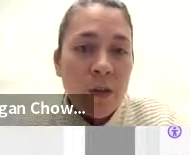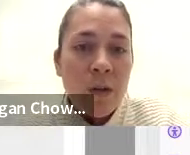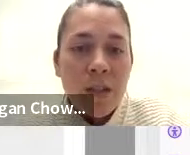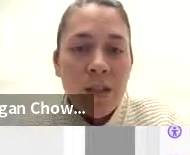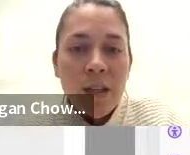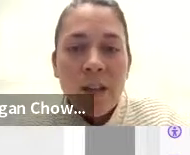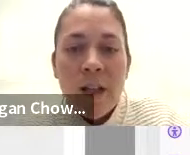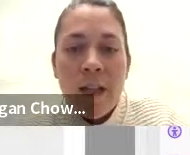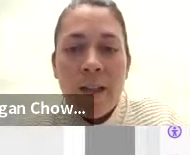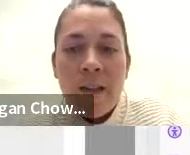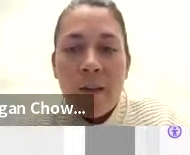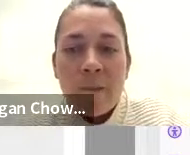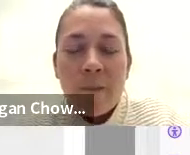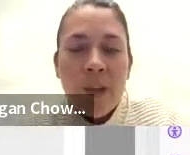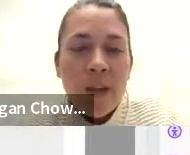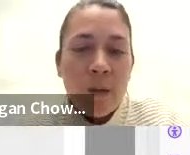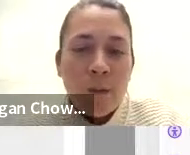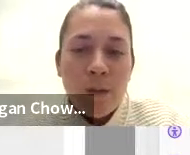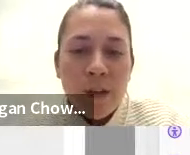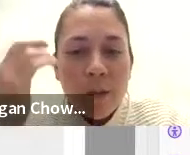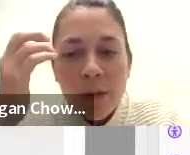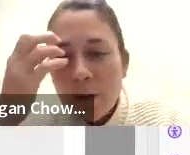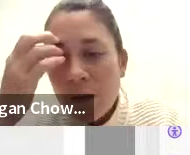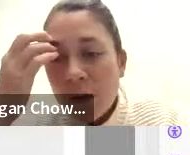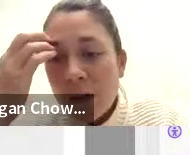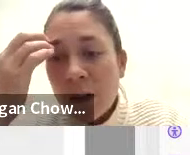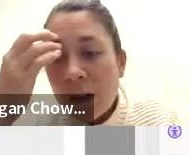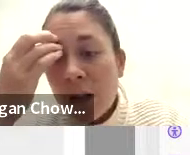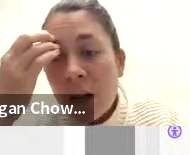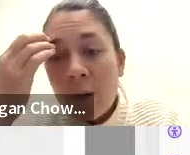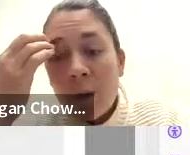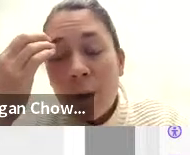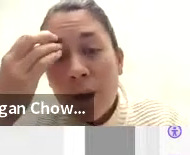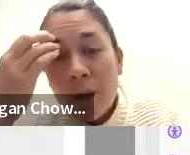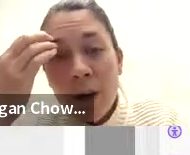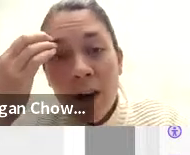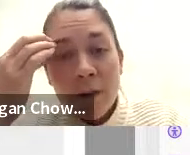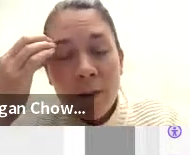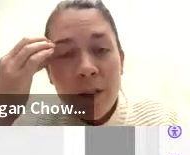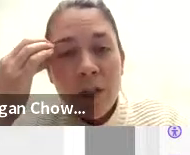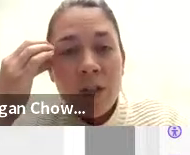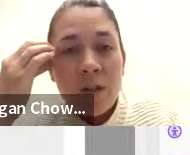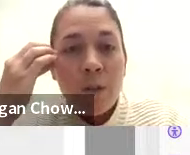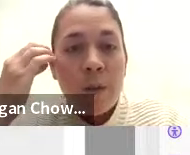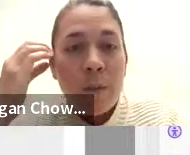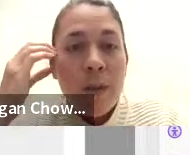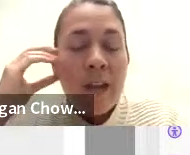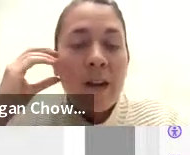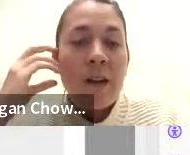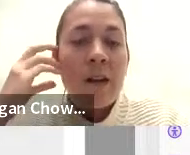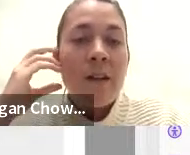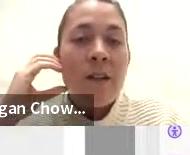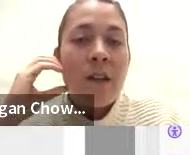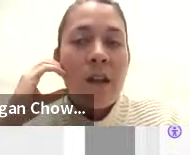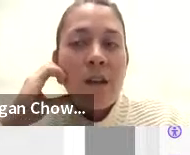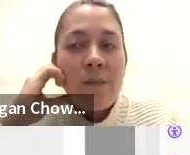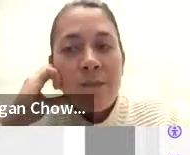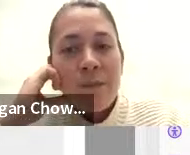to water quality and harmful algal blooms. We also have some initiatives where we